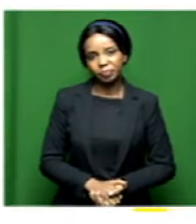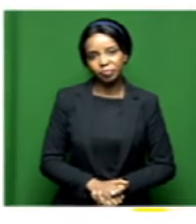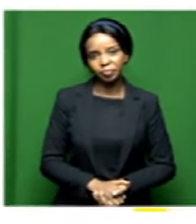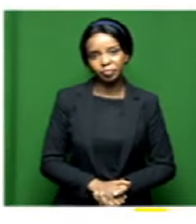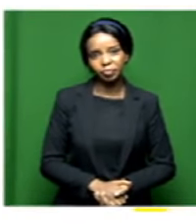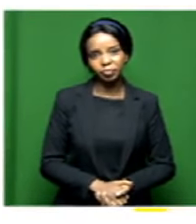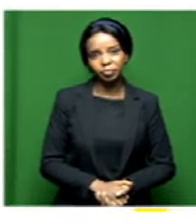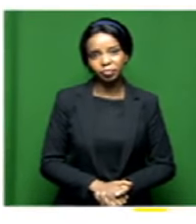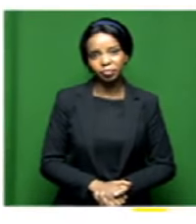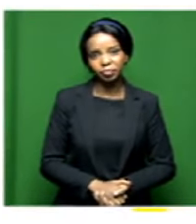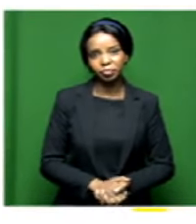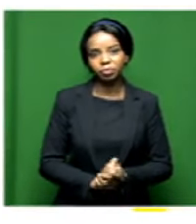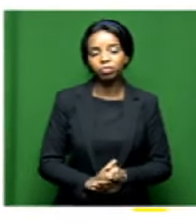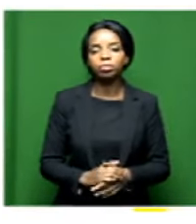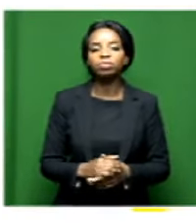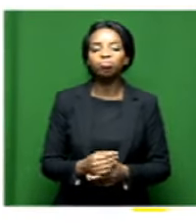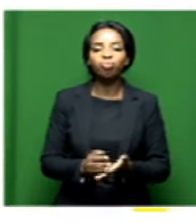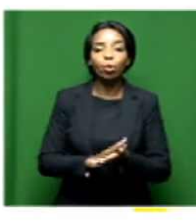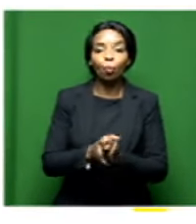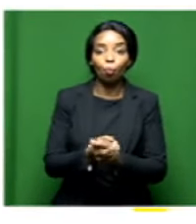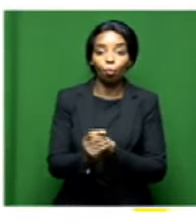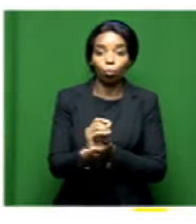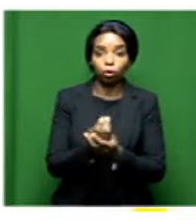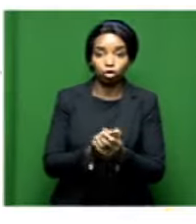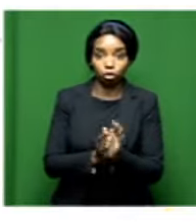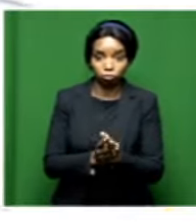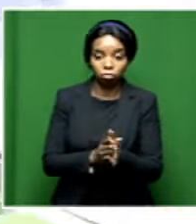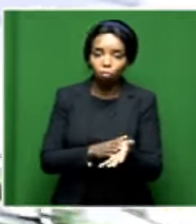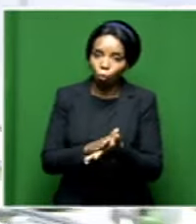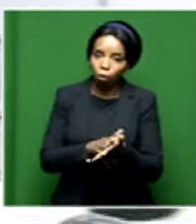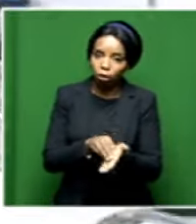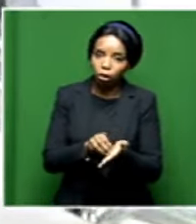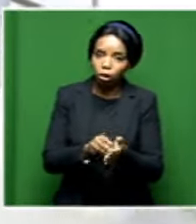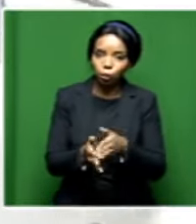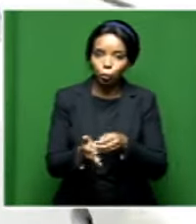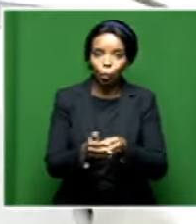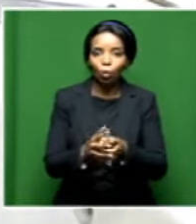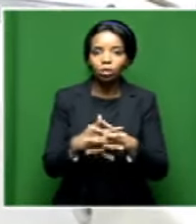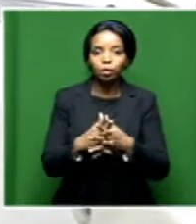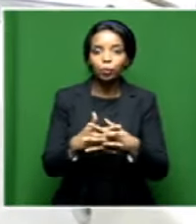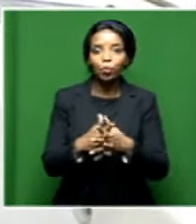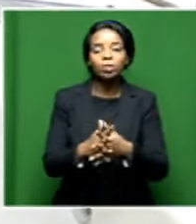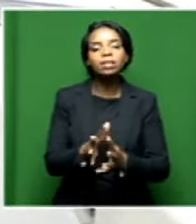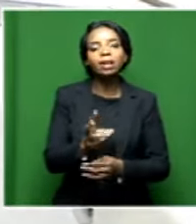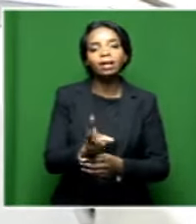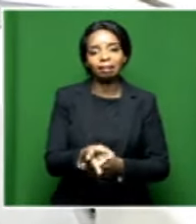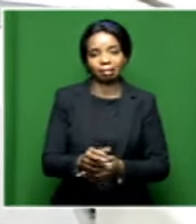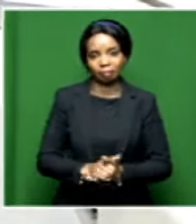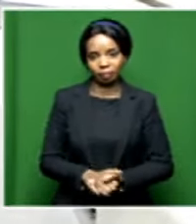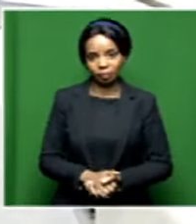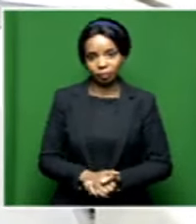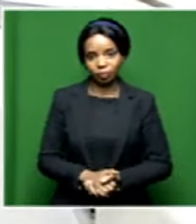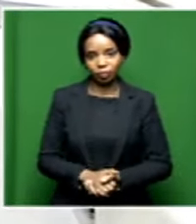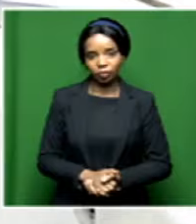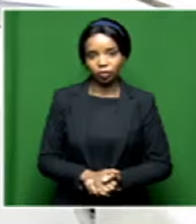creases of the palm still had some germs. Wash, Your wash, fingers and wash again. in between fingers.